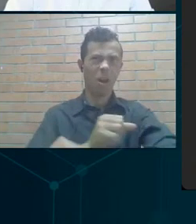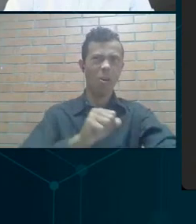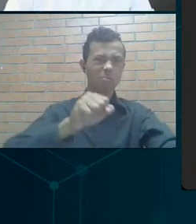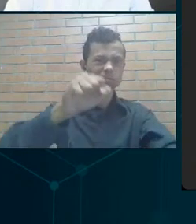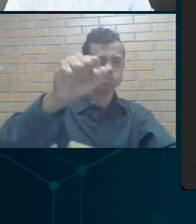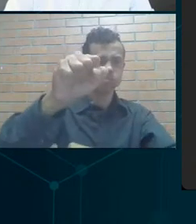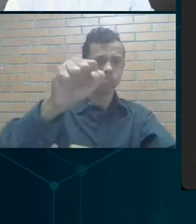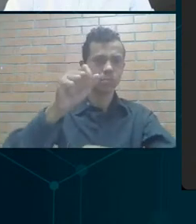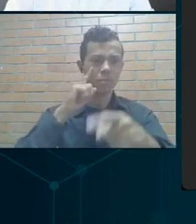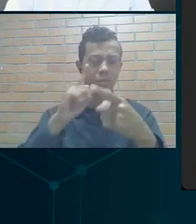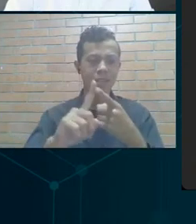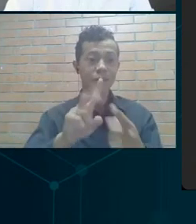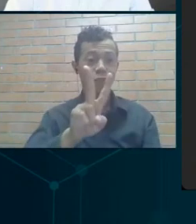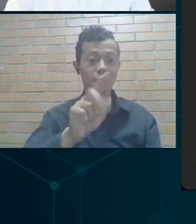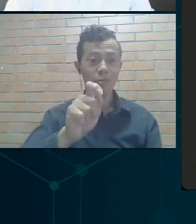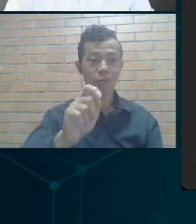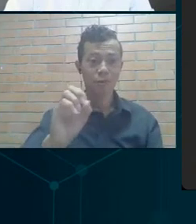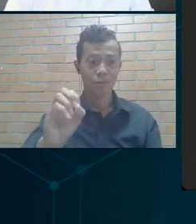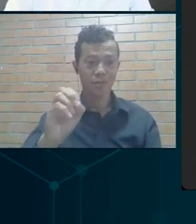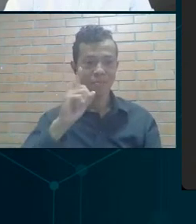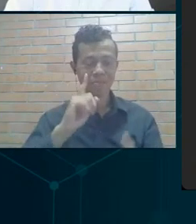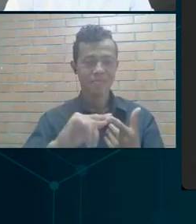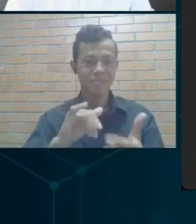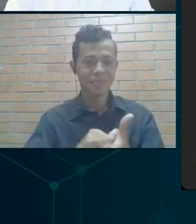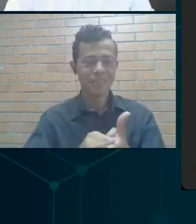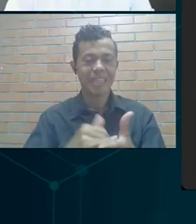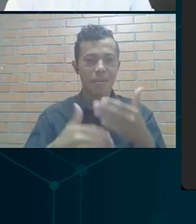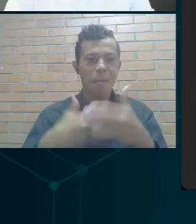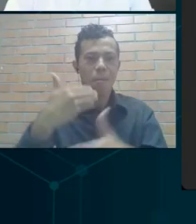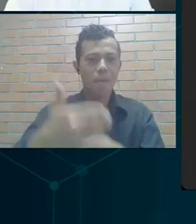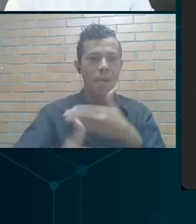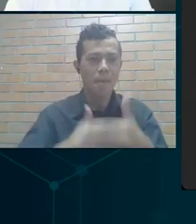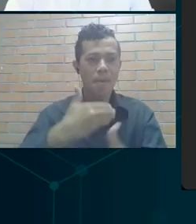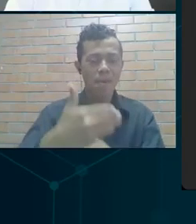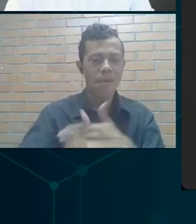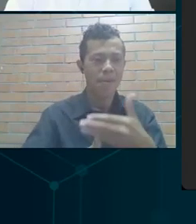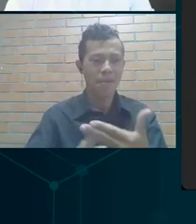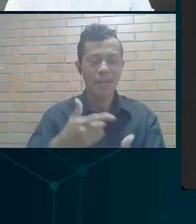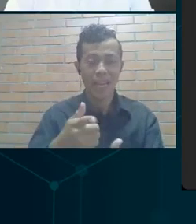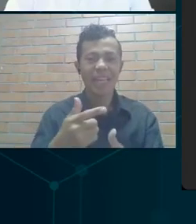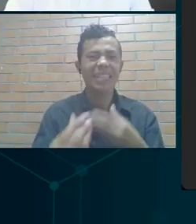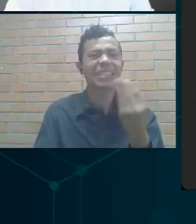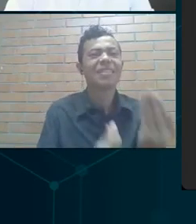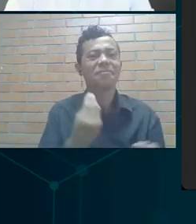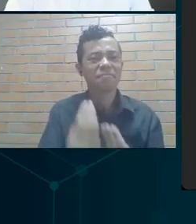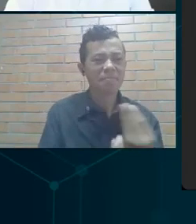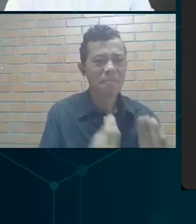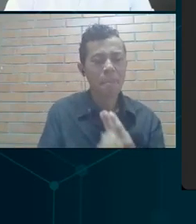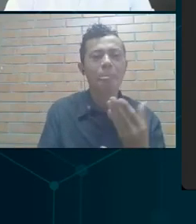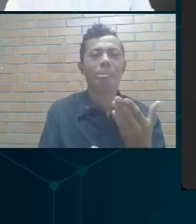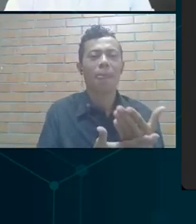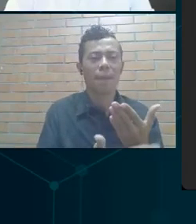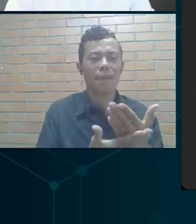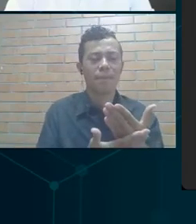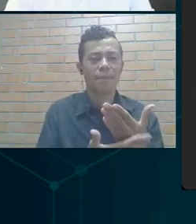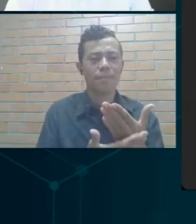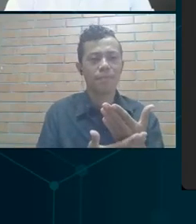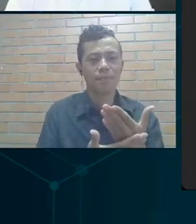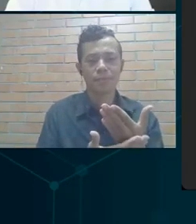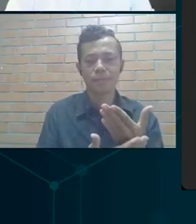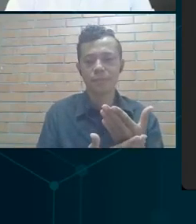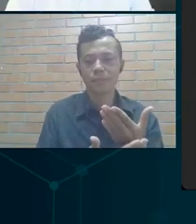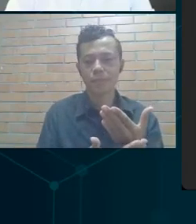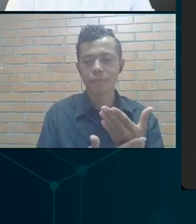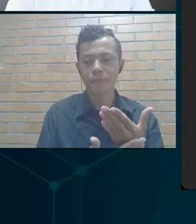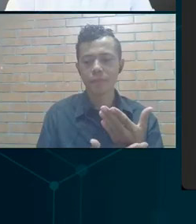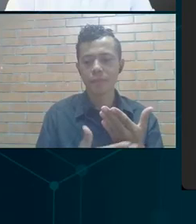what he's done. But I think one of the other things he did was he made machines easily addressable, that we